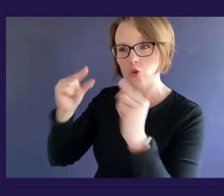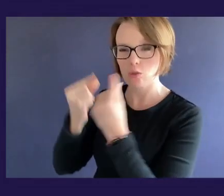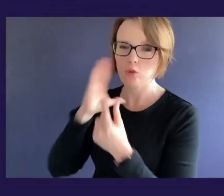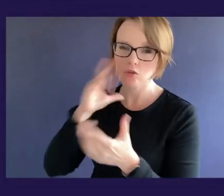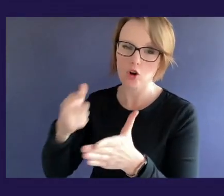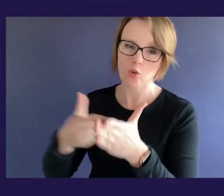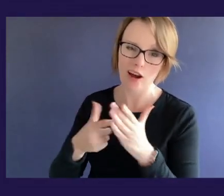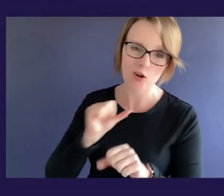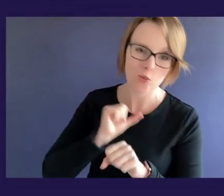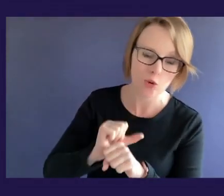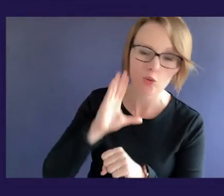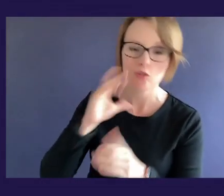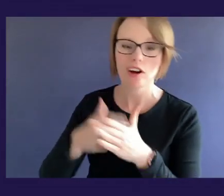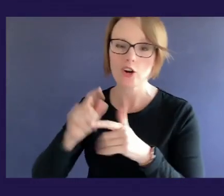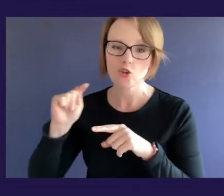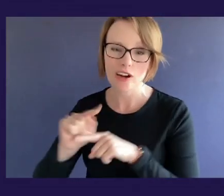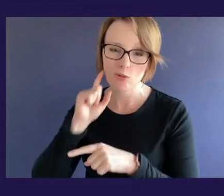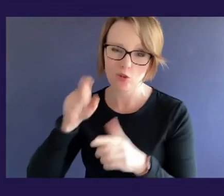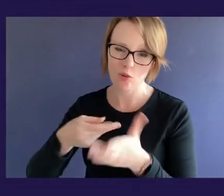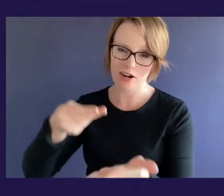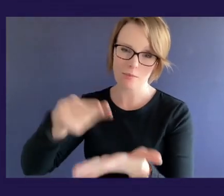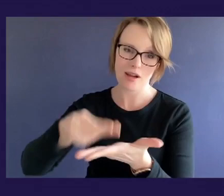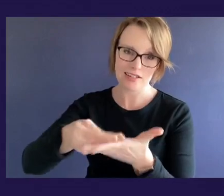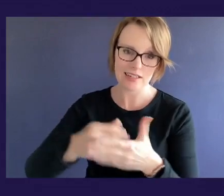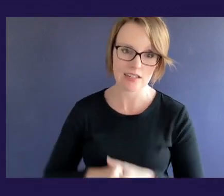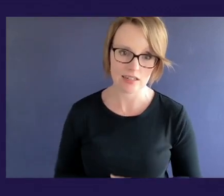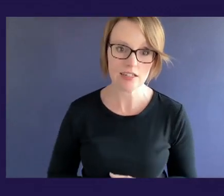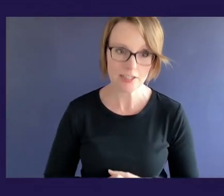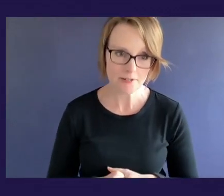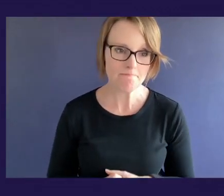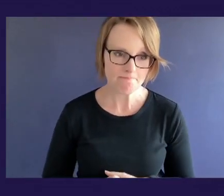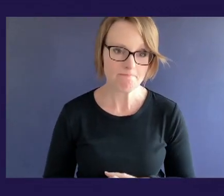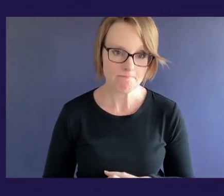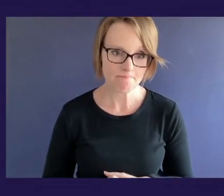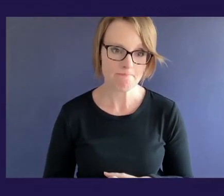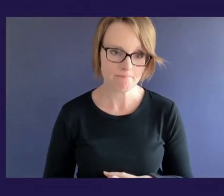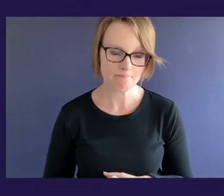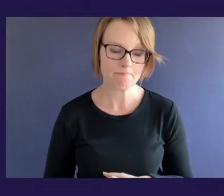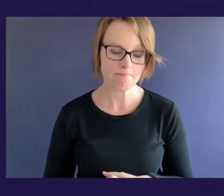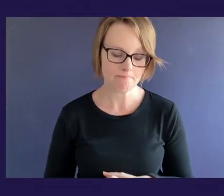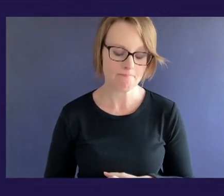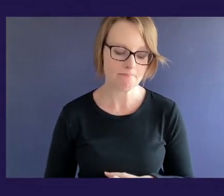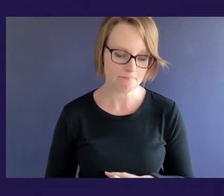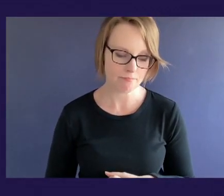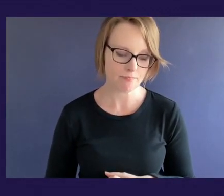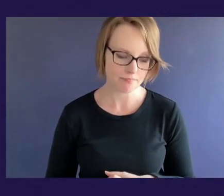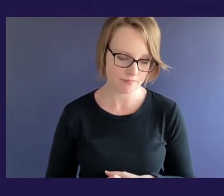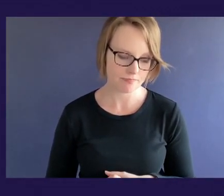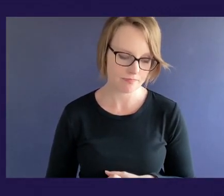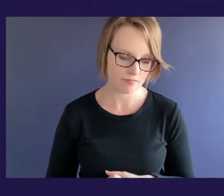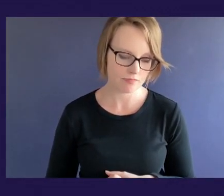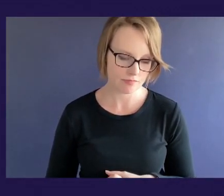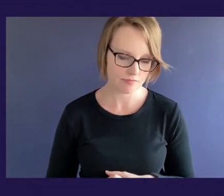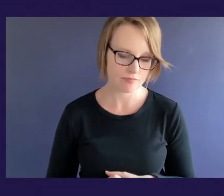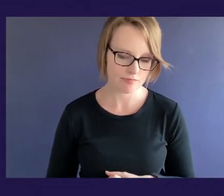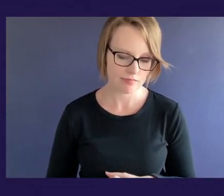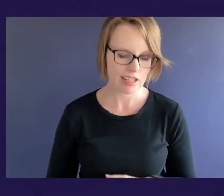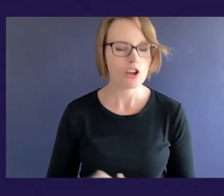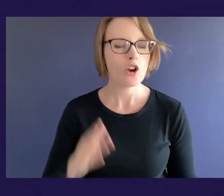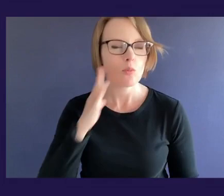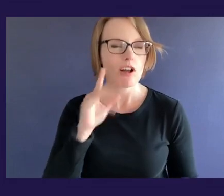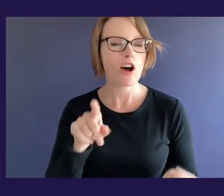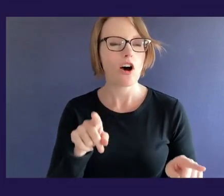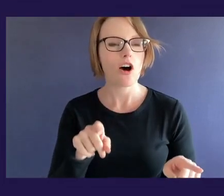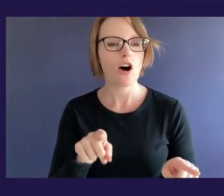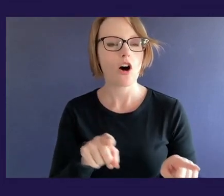them trying to make them applicable across large groups is that it takes that personal touch where we need to focus and